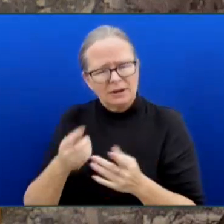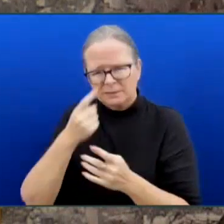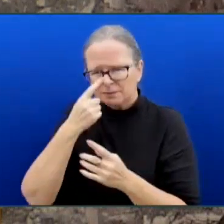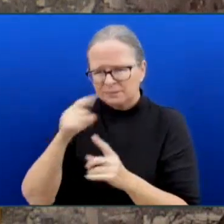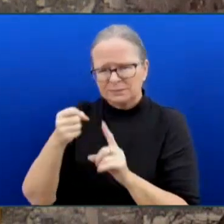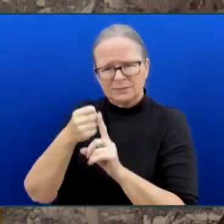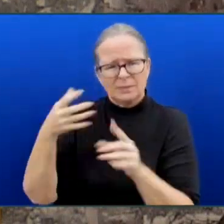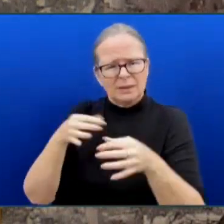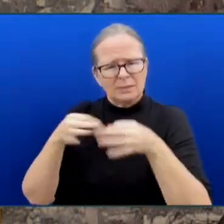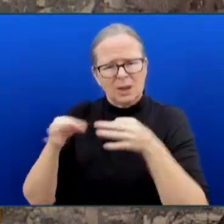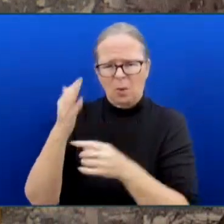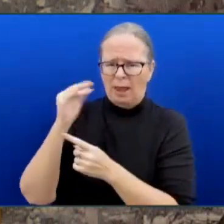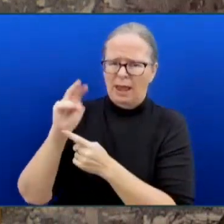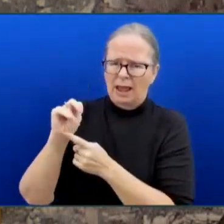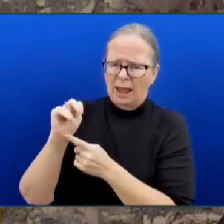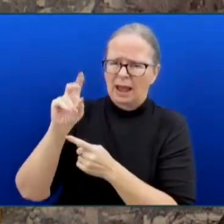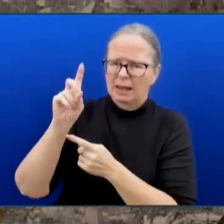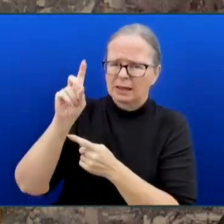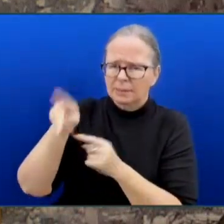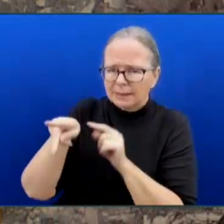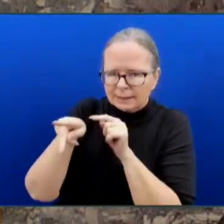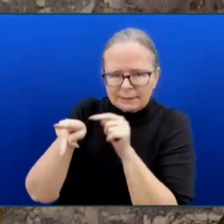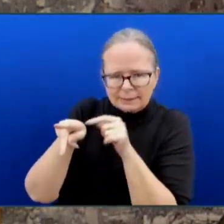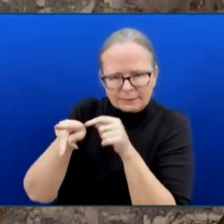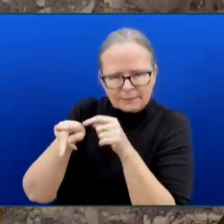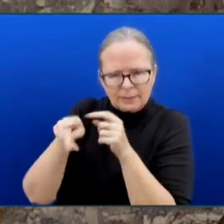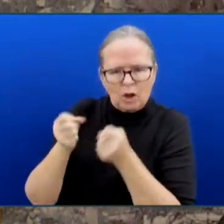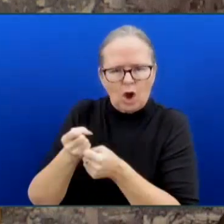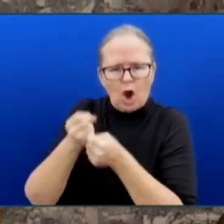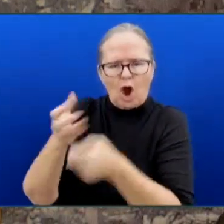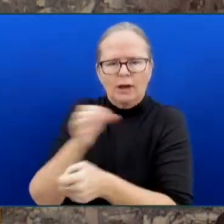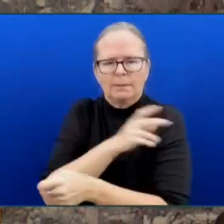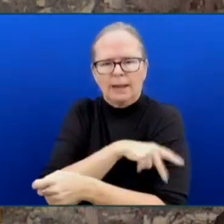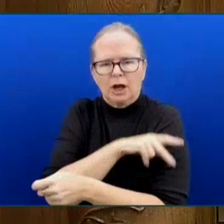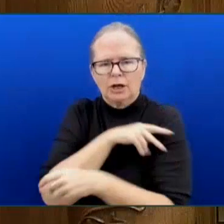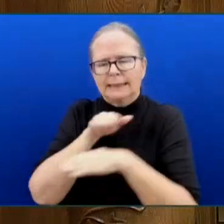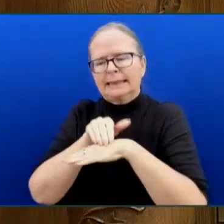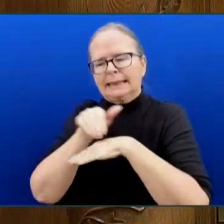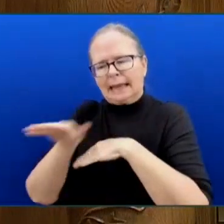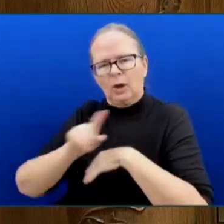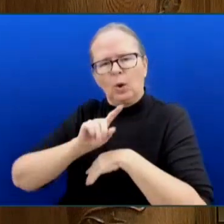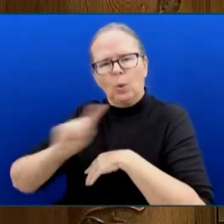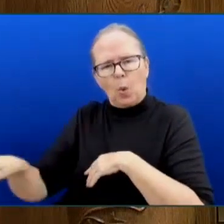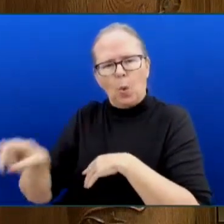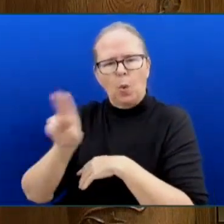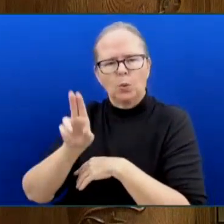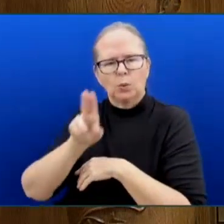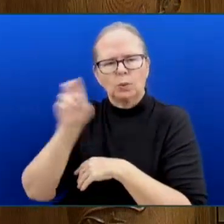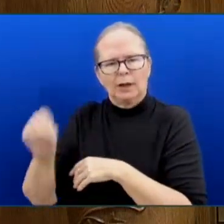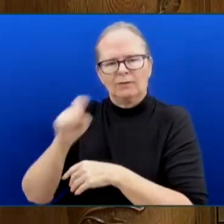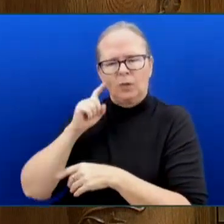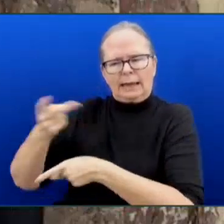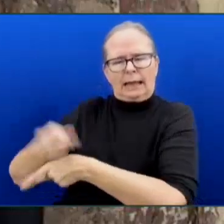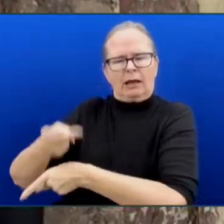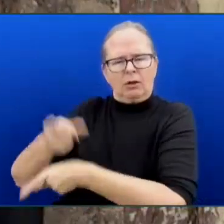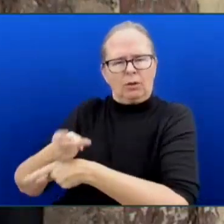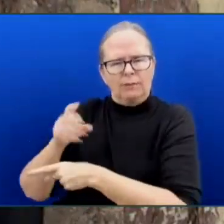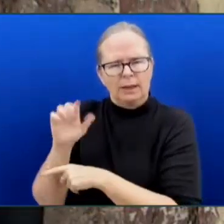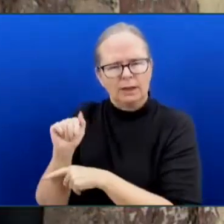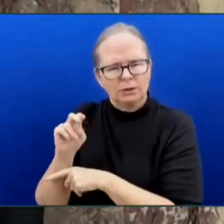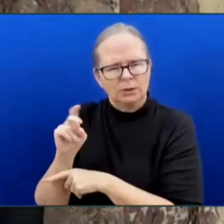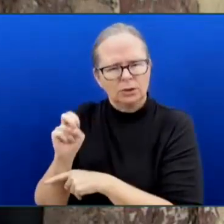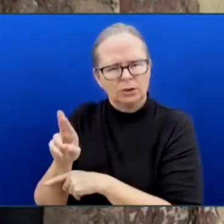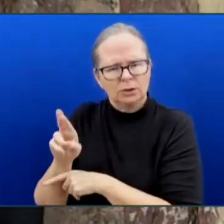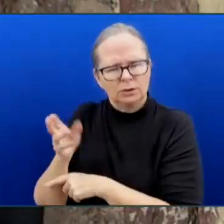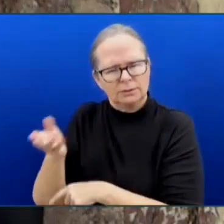United States to receive basic, timely cancer care? Minister of Health. Thank you, Honourable Speaker. The